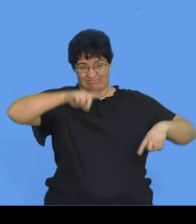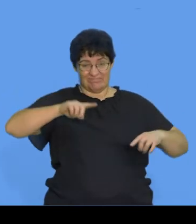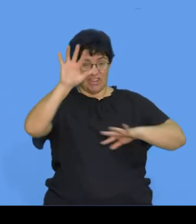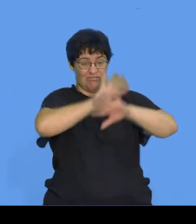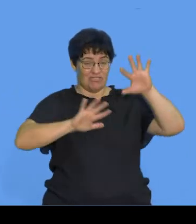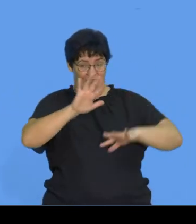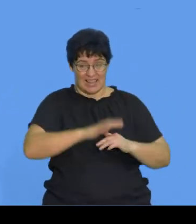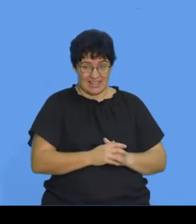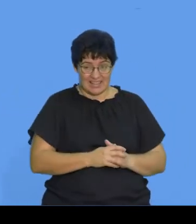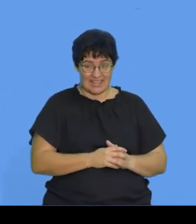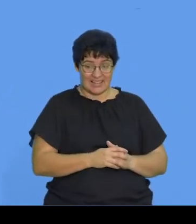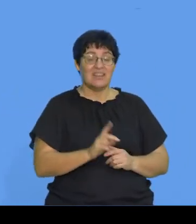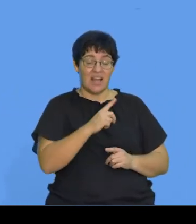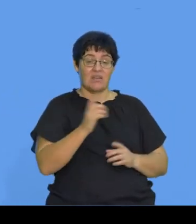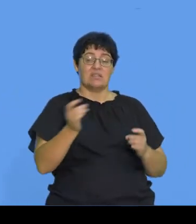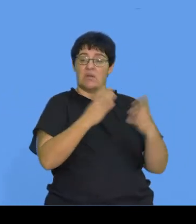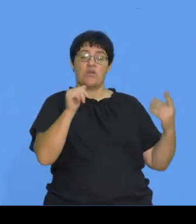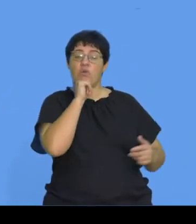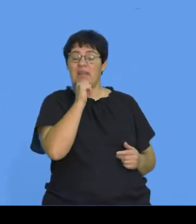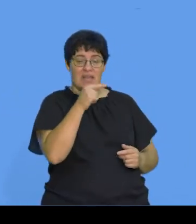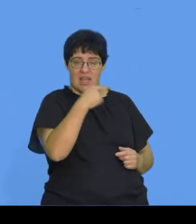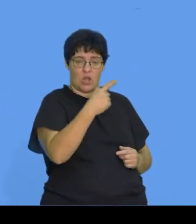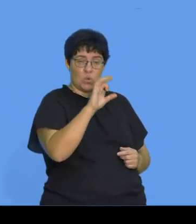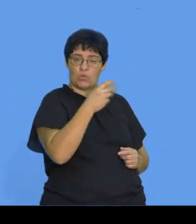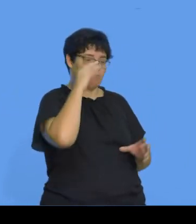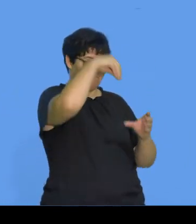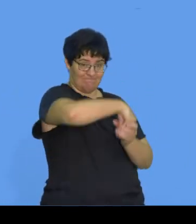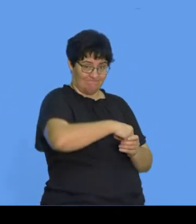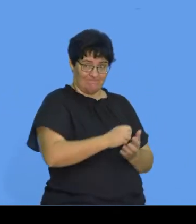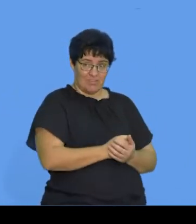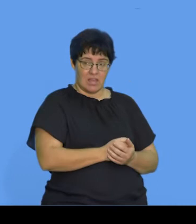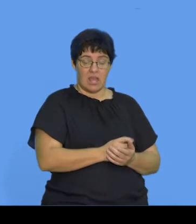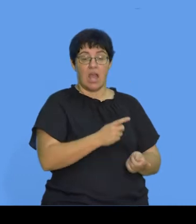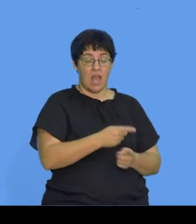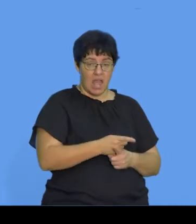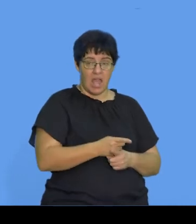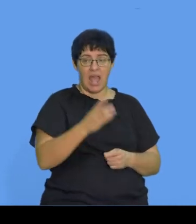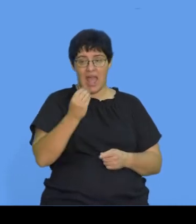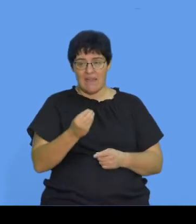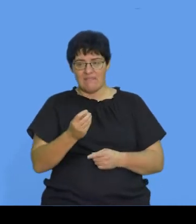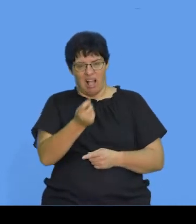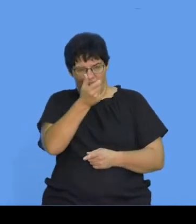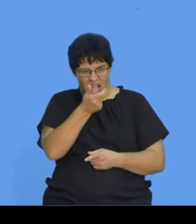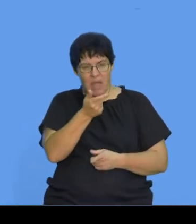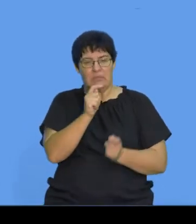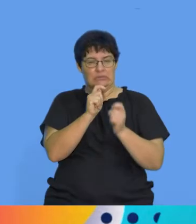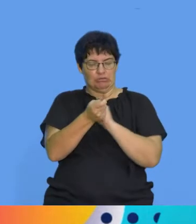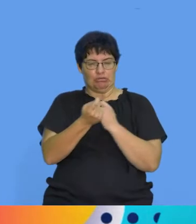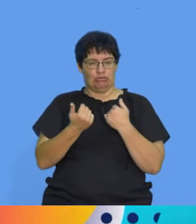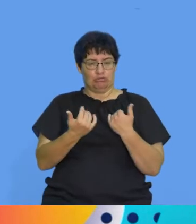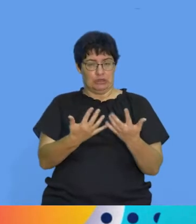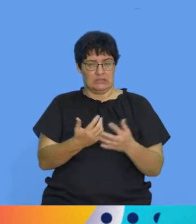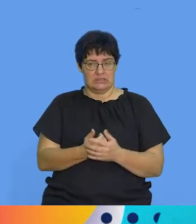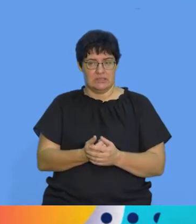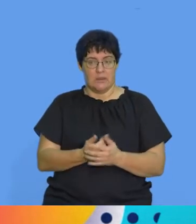quite a color range, right? So that's what it looks like, no matter what glucose you put in there. And if it's got a little bit, it